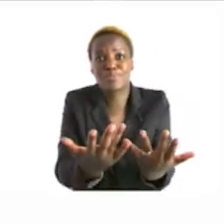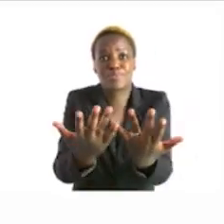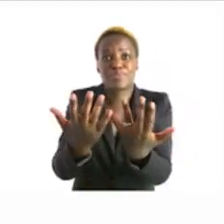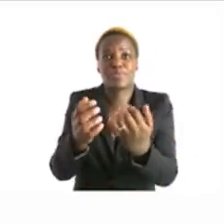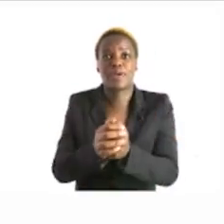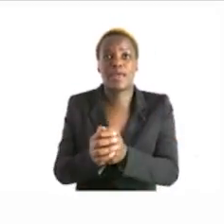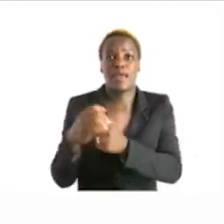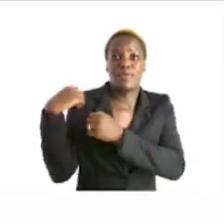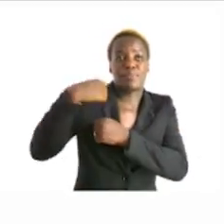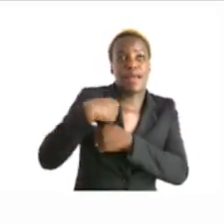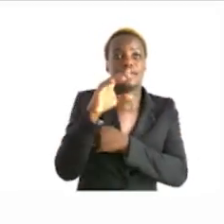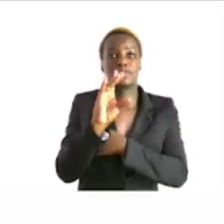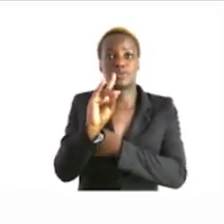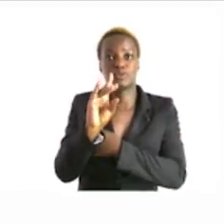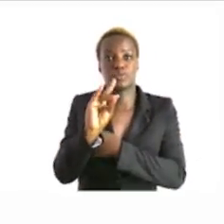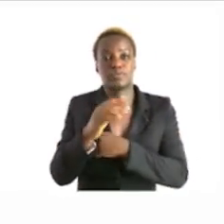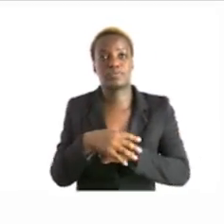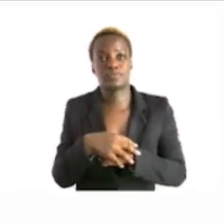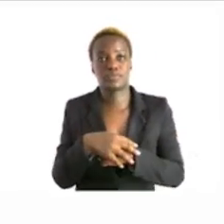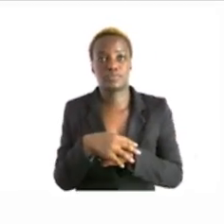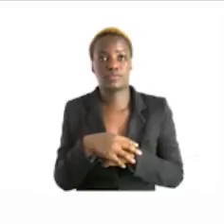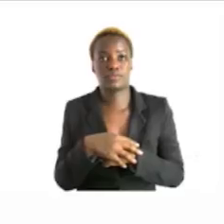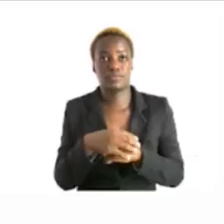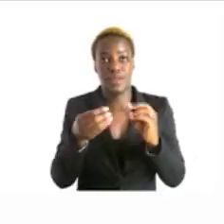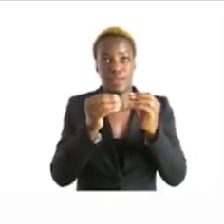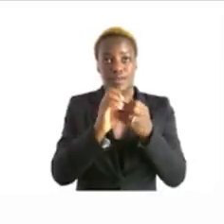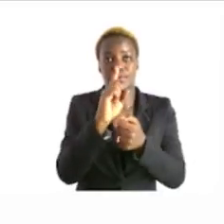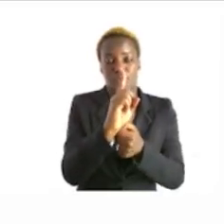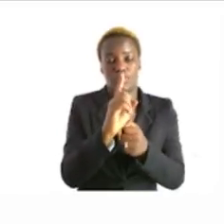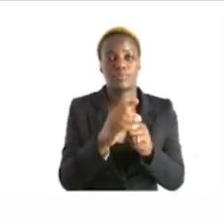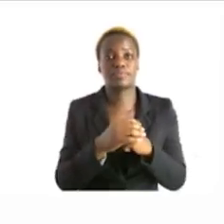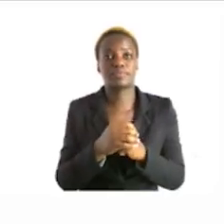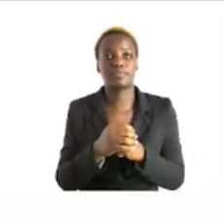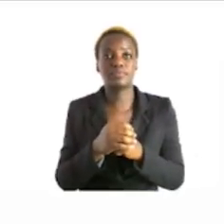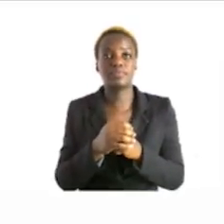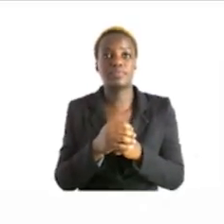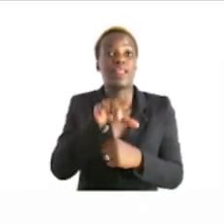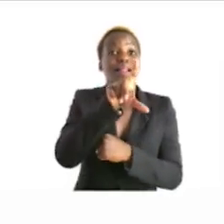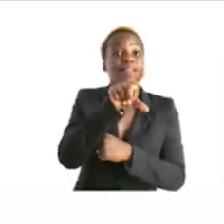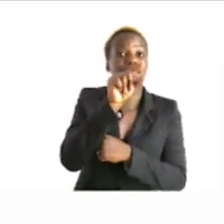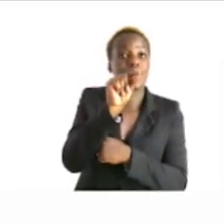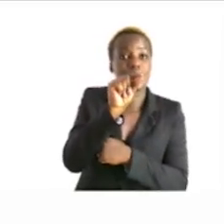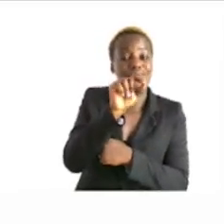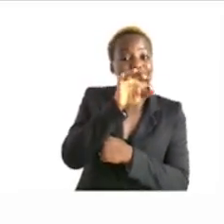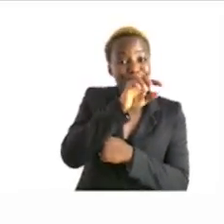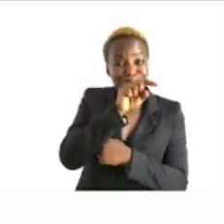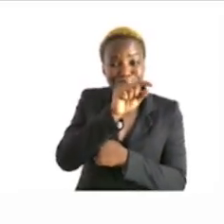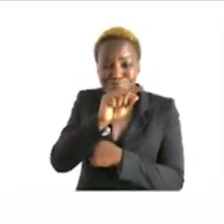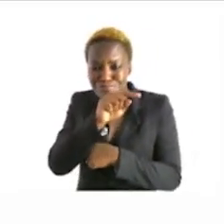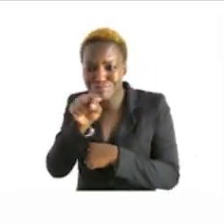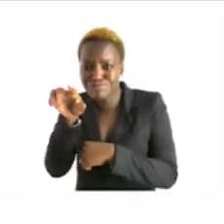dock let us quickly do number one together the dirt is